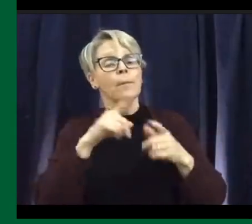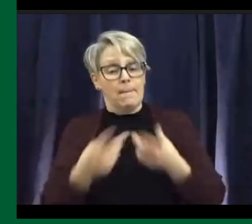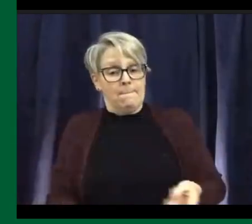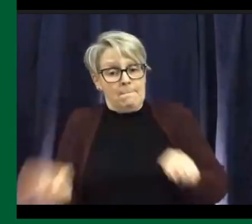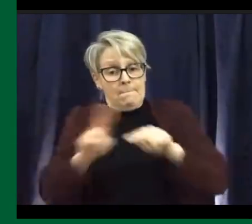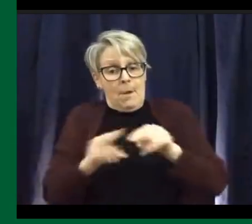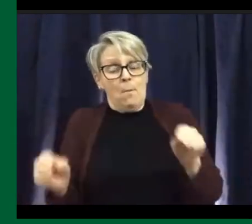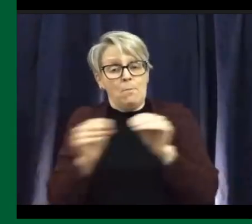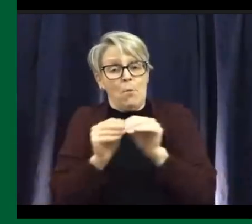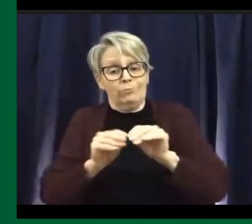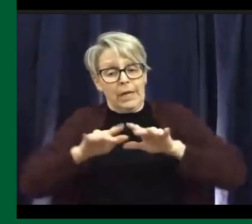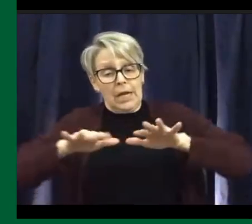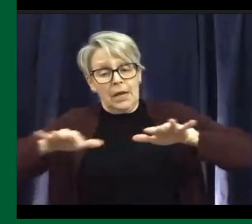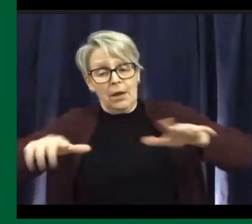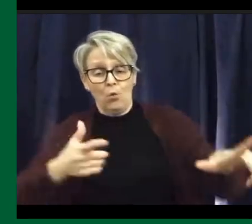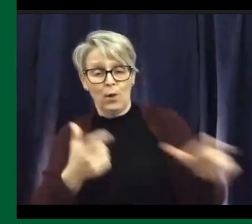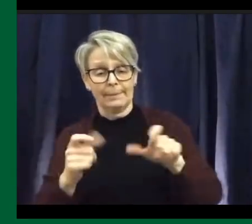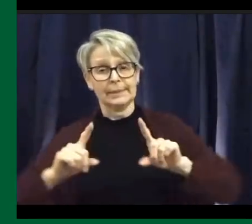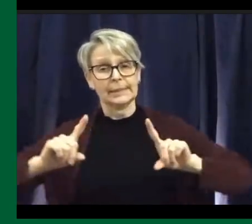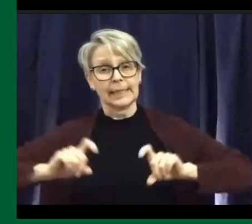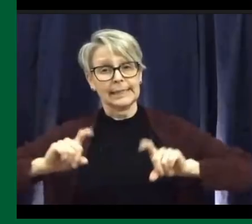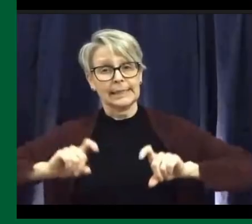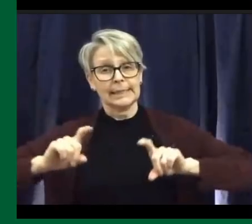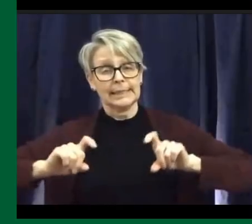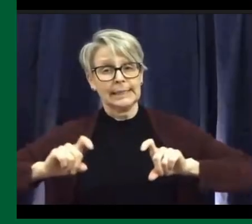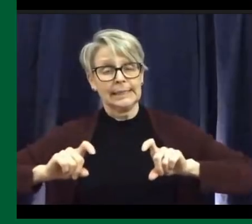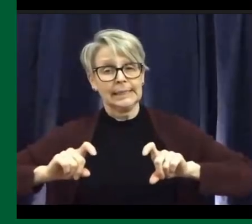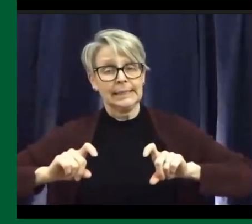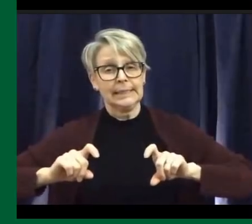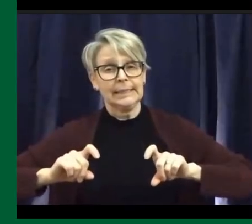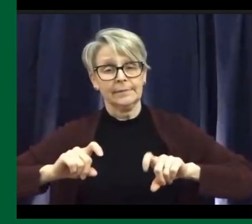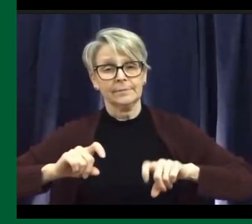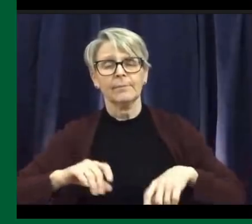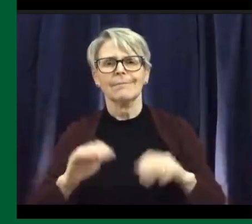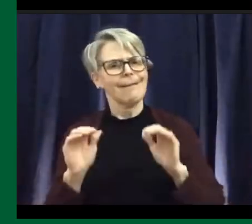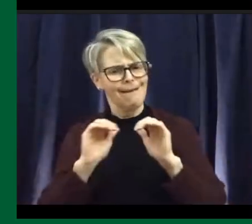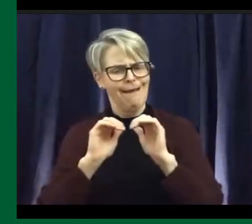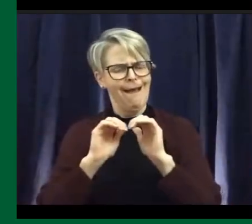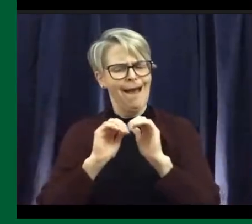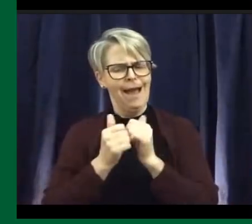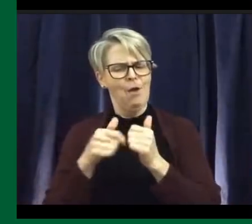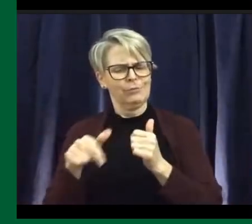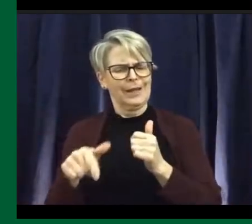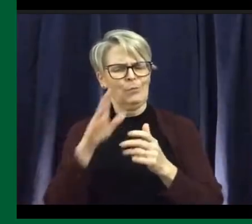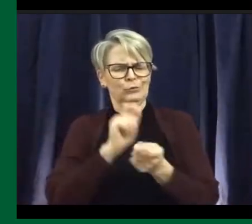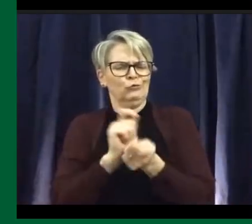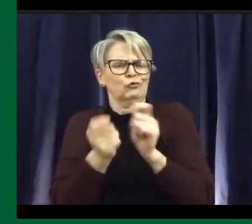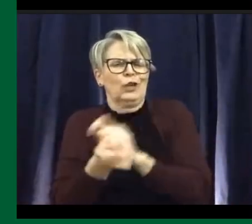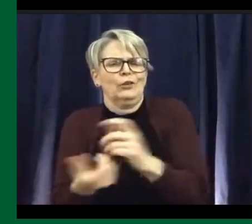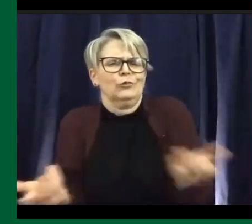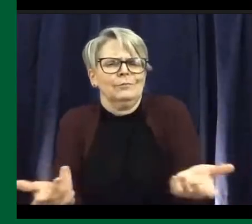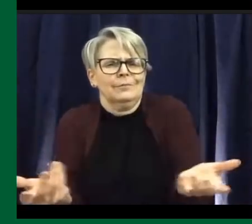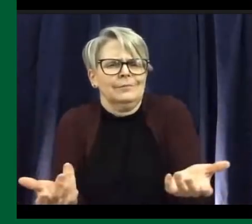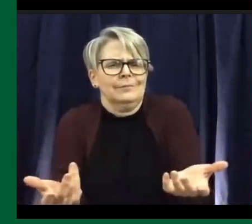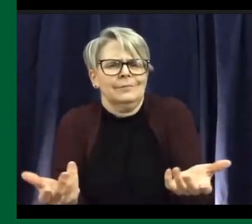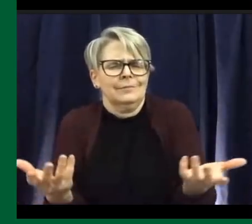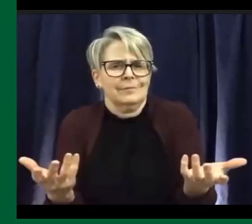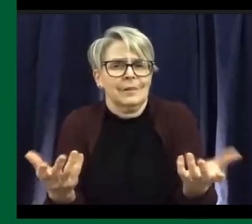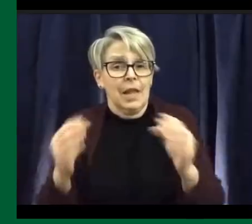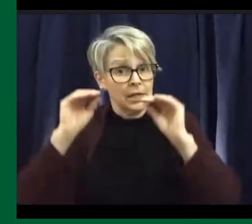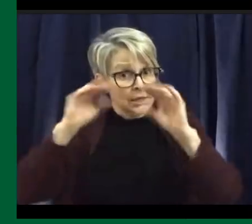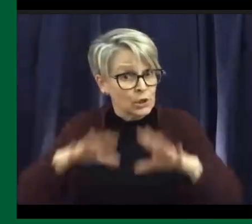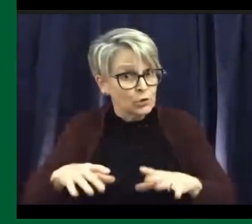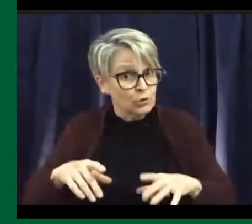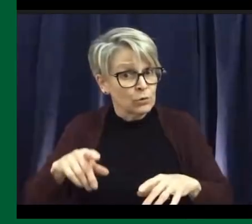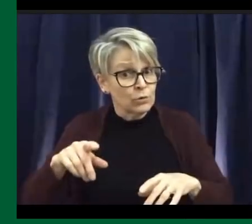rollout, specifically and practically, how is this going to change things? Like, what does it mean for people? Are teachers going to be able to be